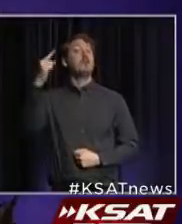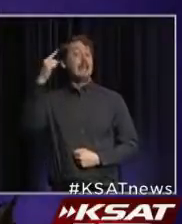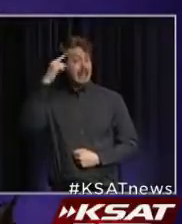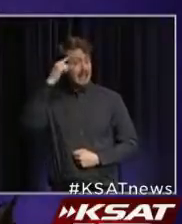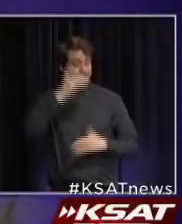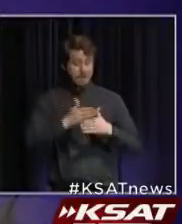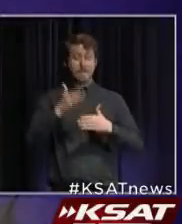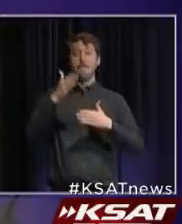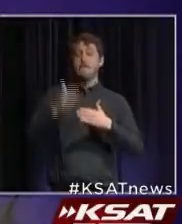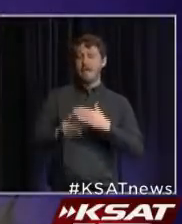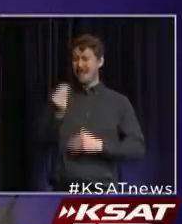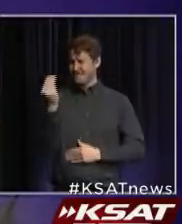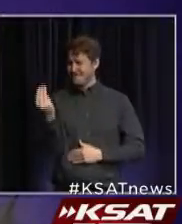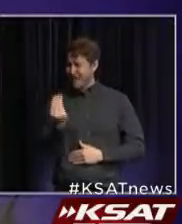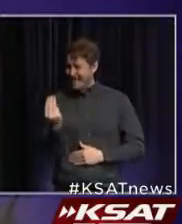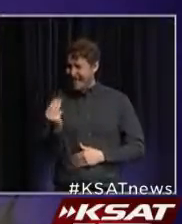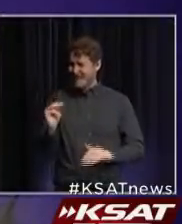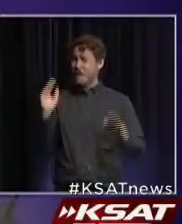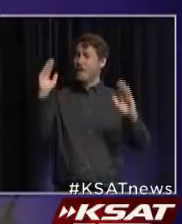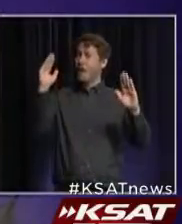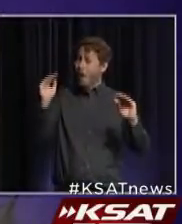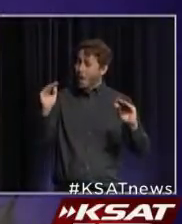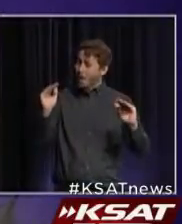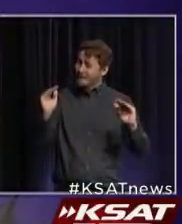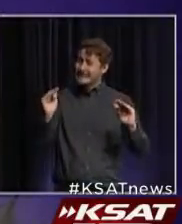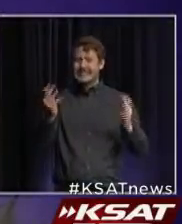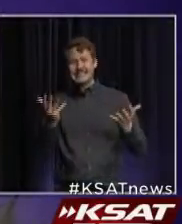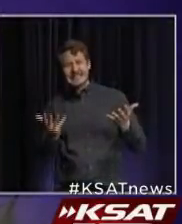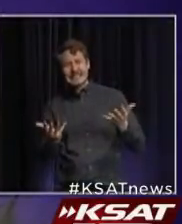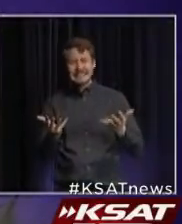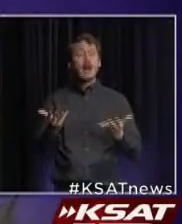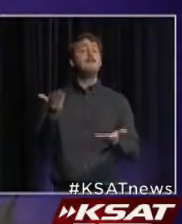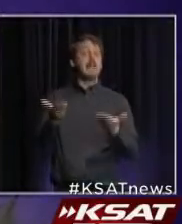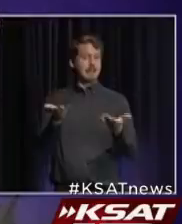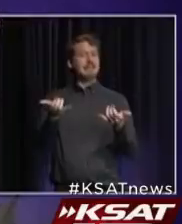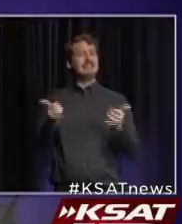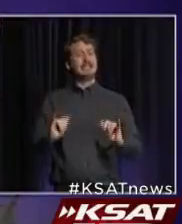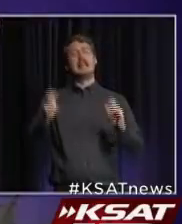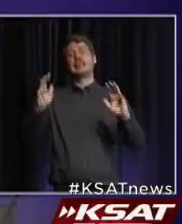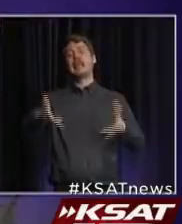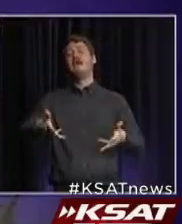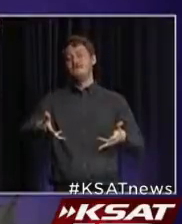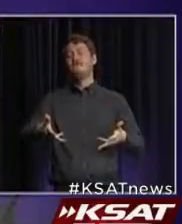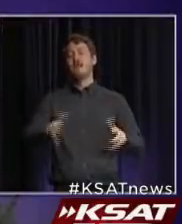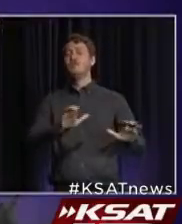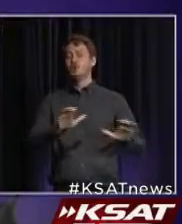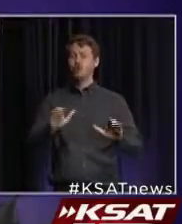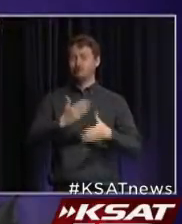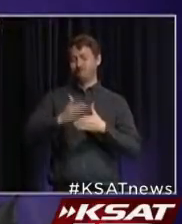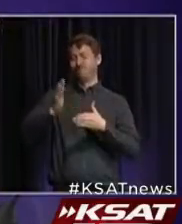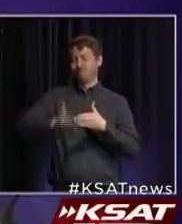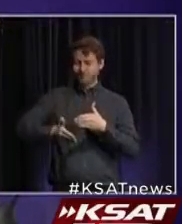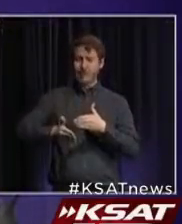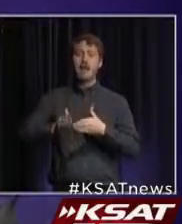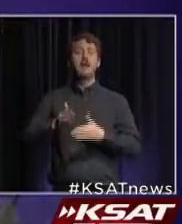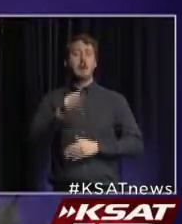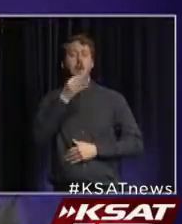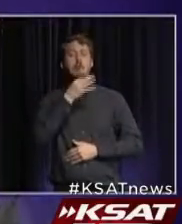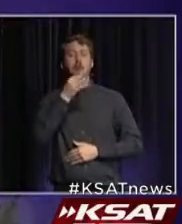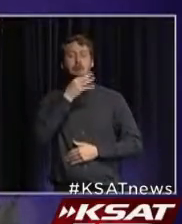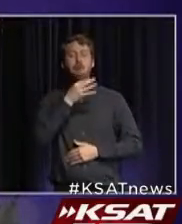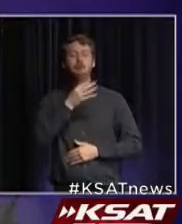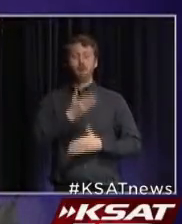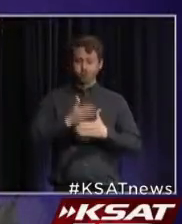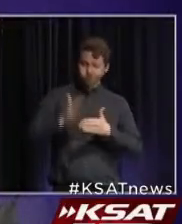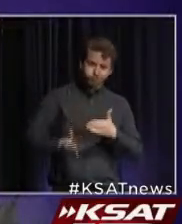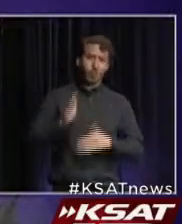by Monday. It's possible we might still have some to do Monday, but we'll be gearing up and kind of